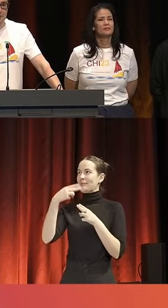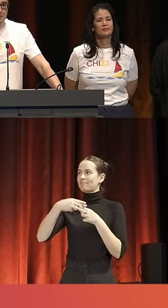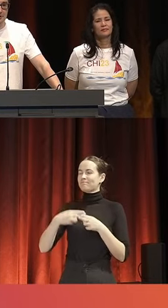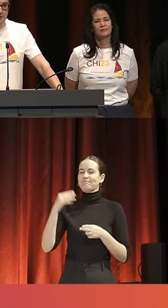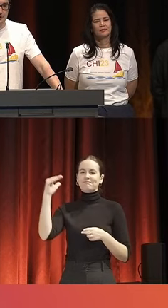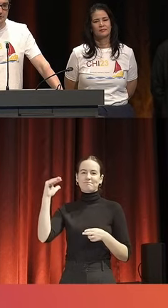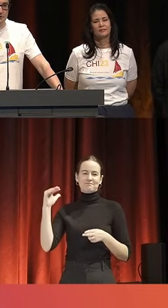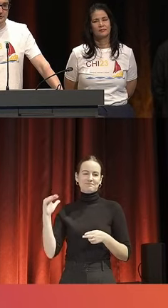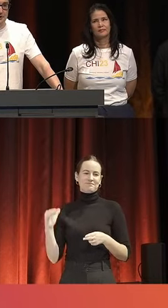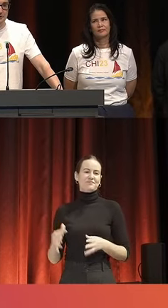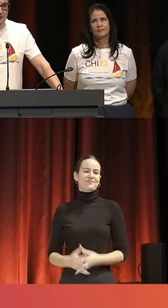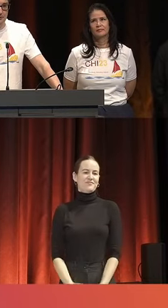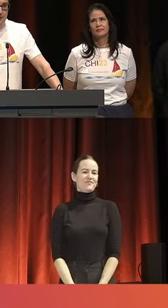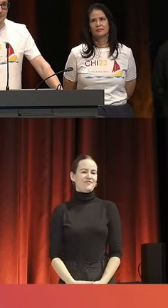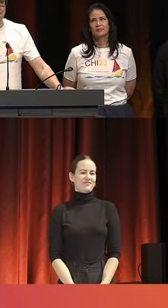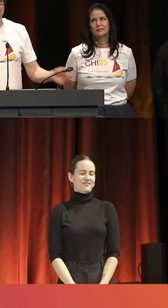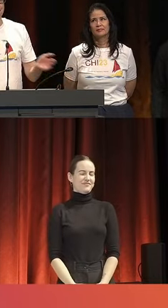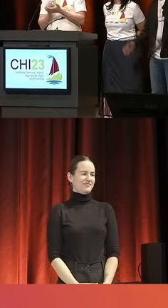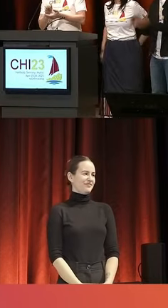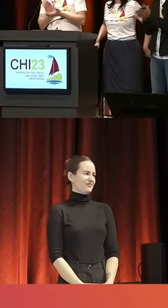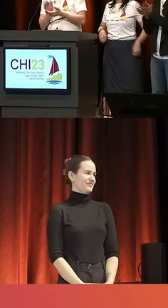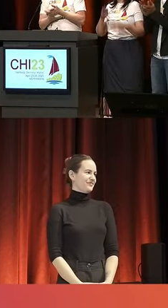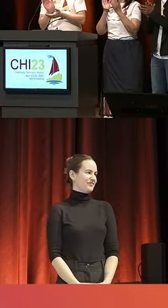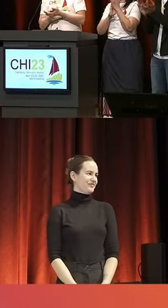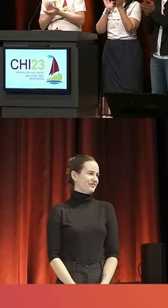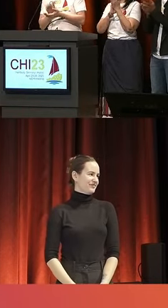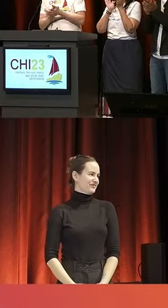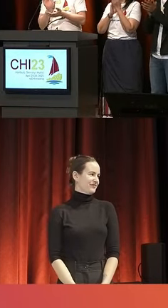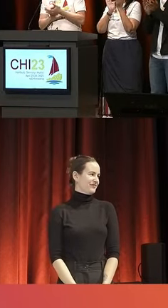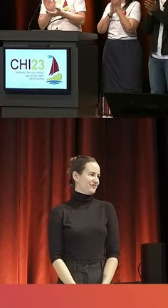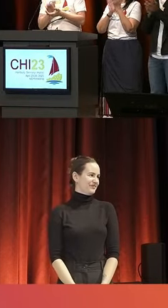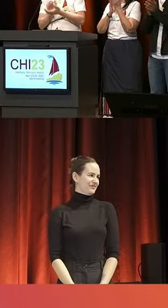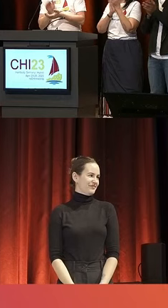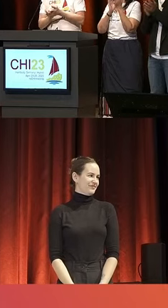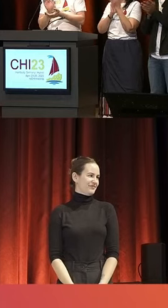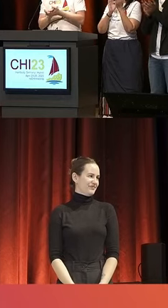Frank Steinecke, and Christian Hildebrand.